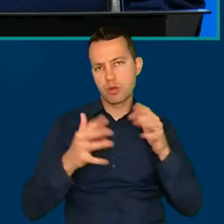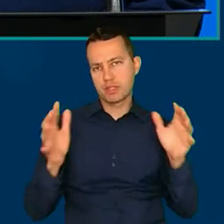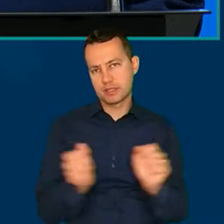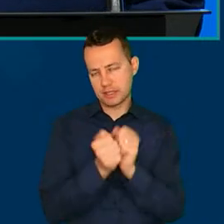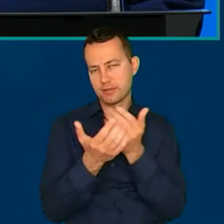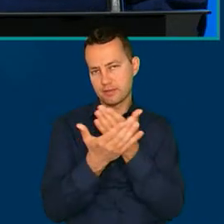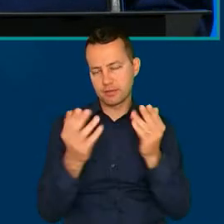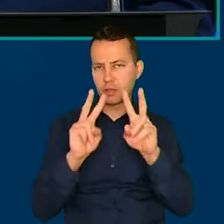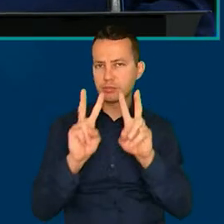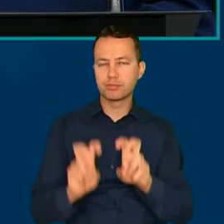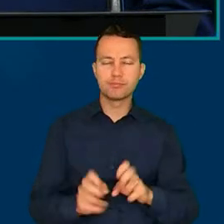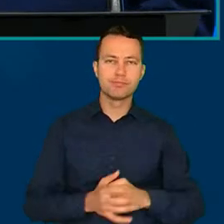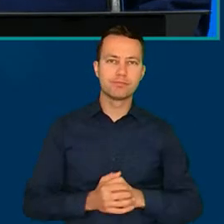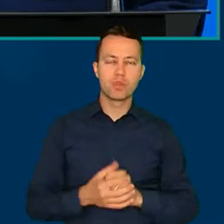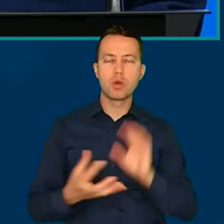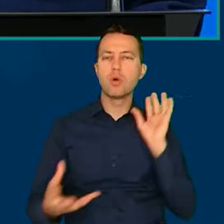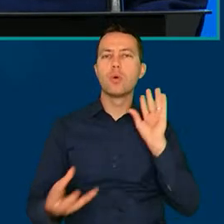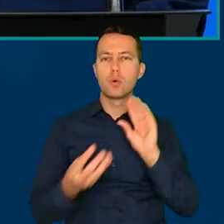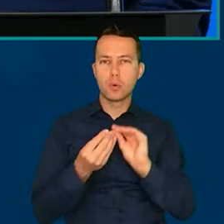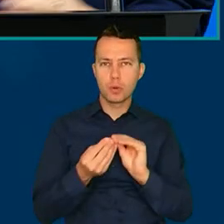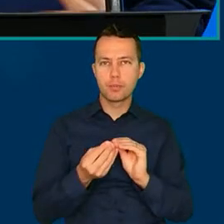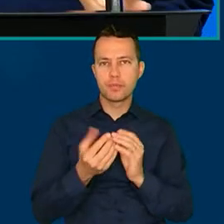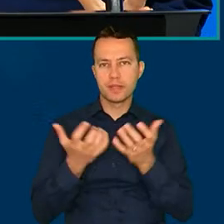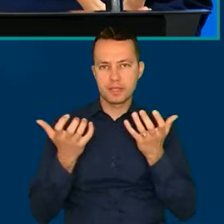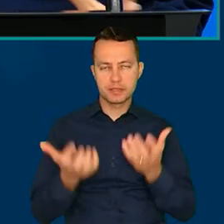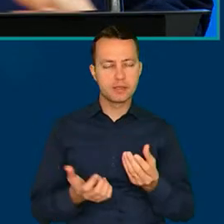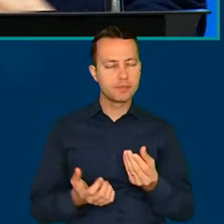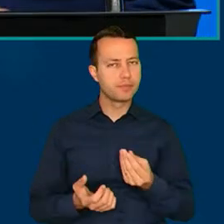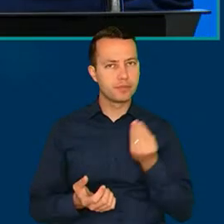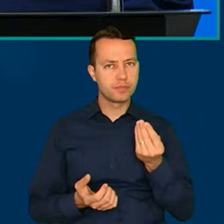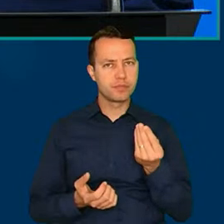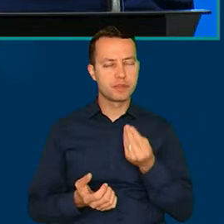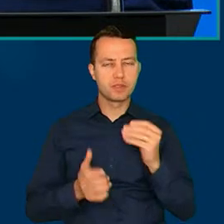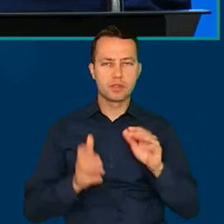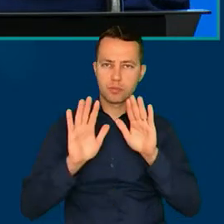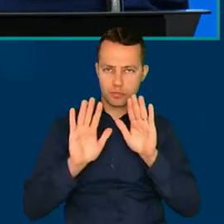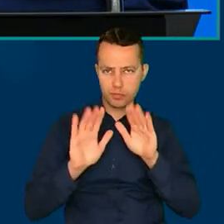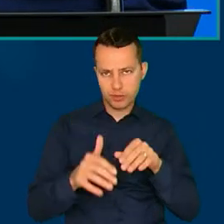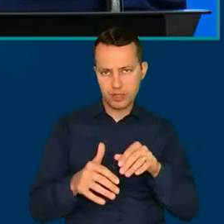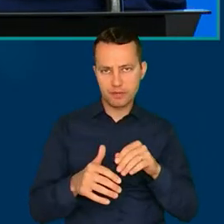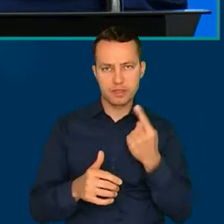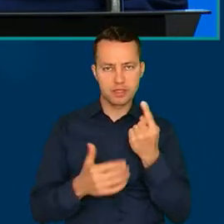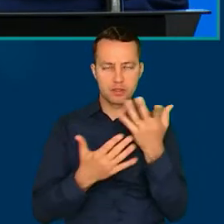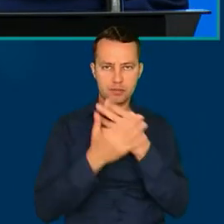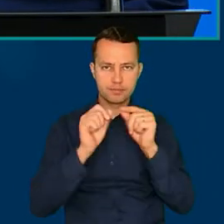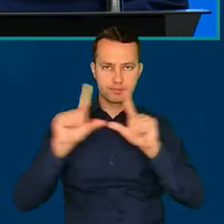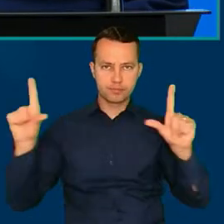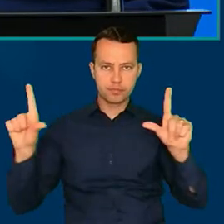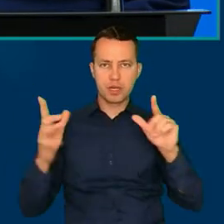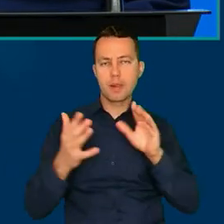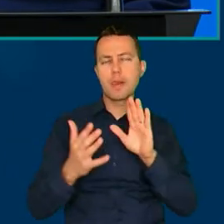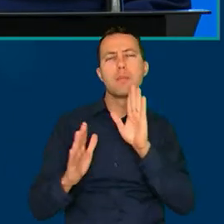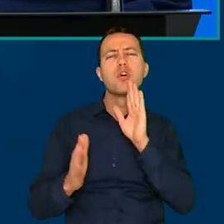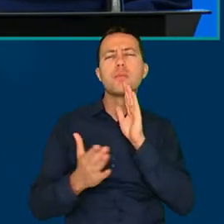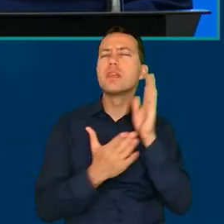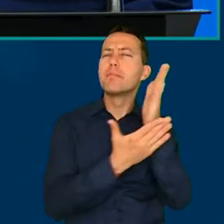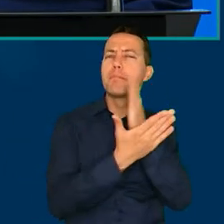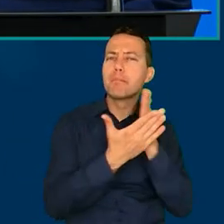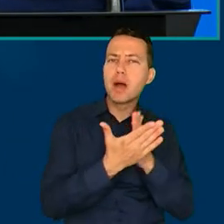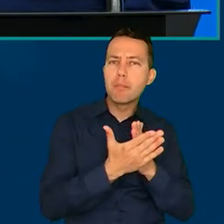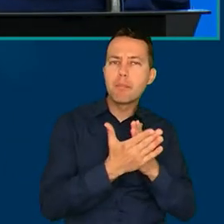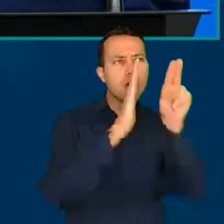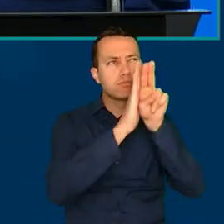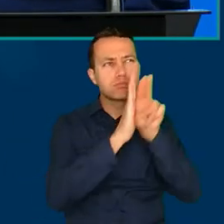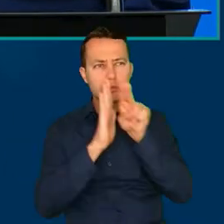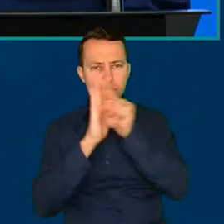sum up, I want to leave you with a slide showing a map of all the standards of OECD. We